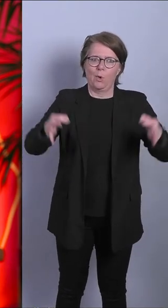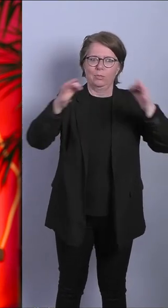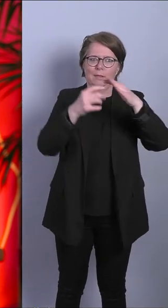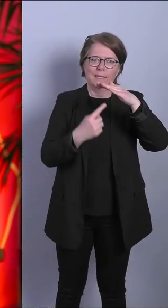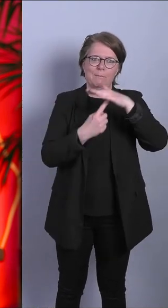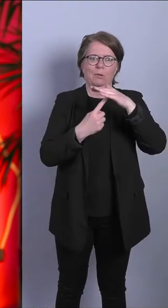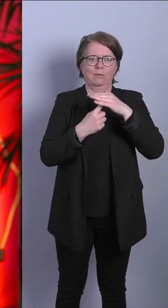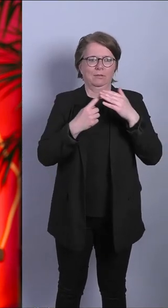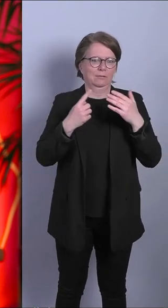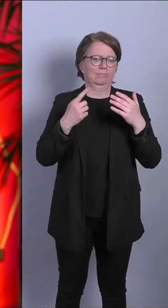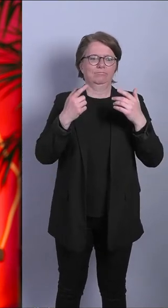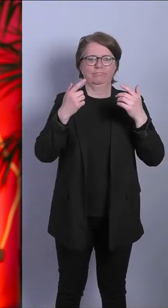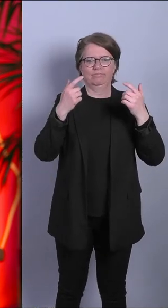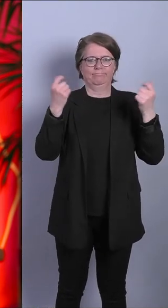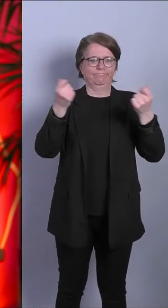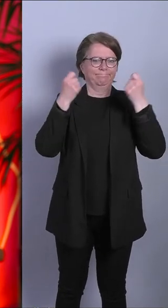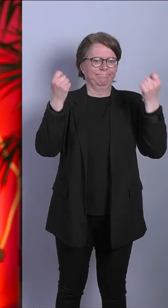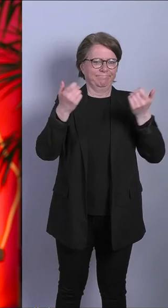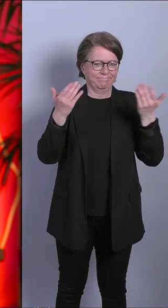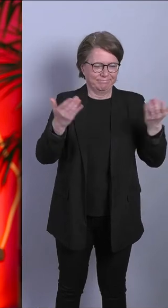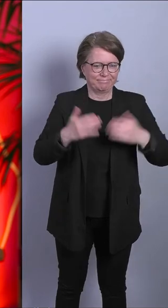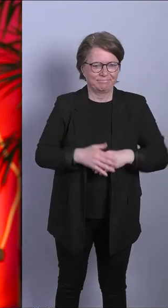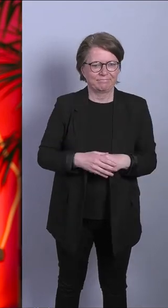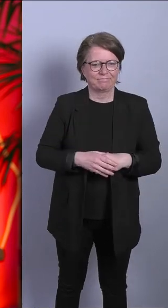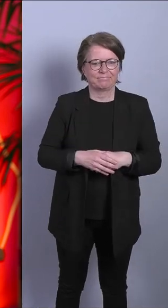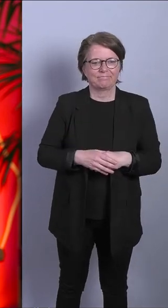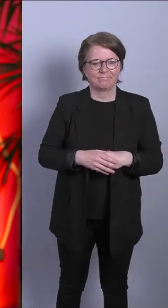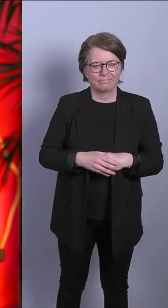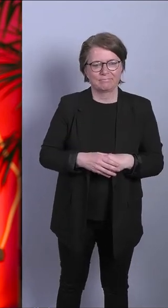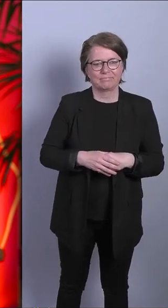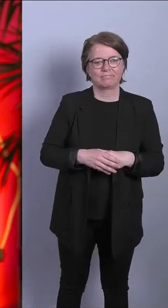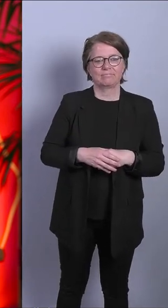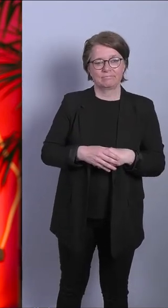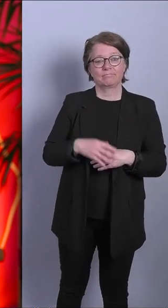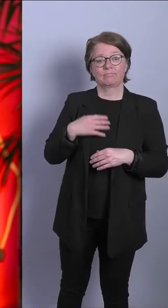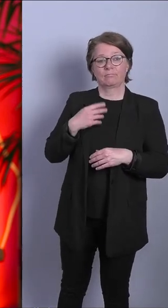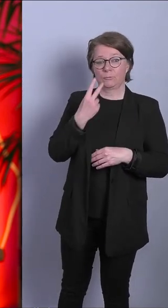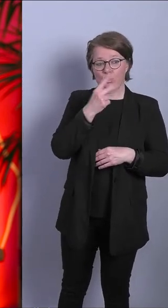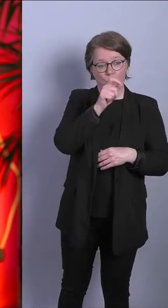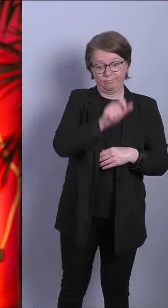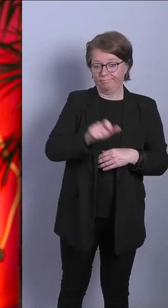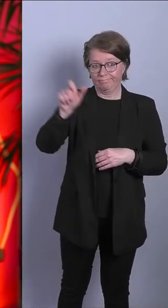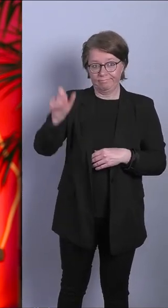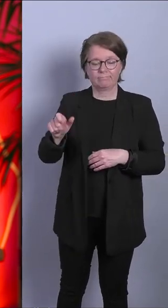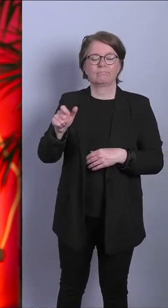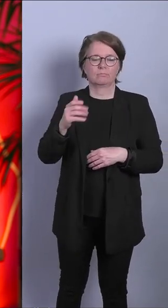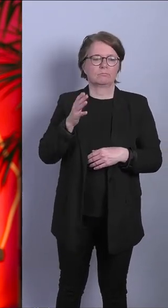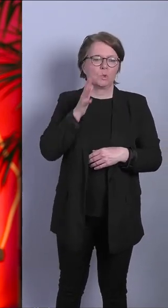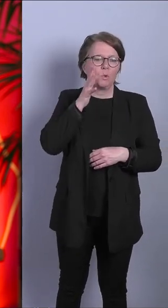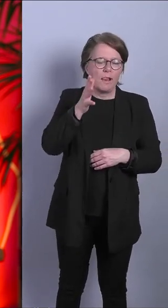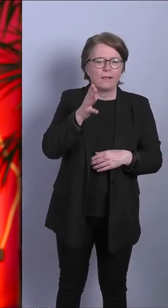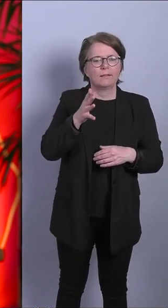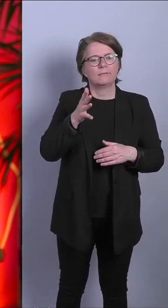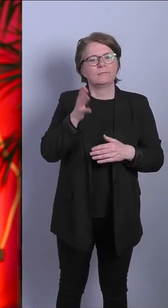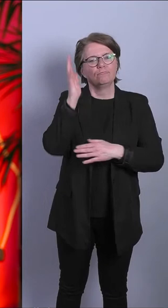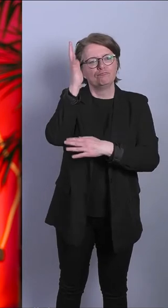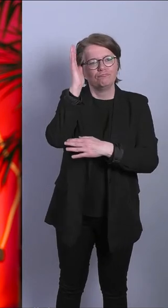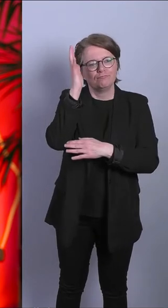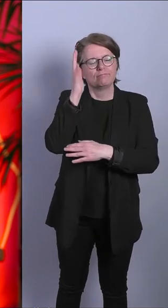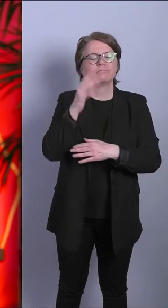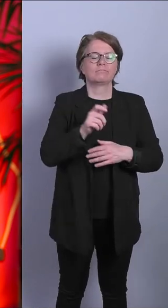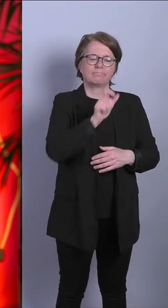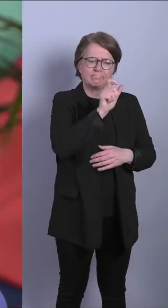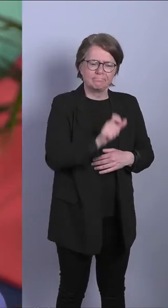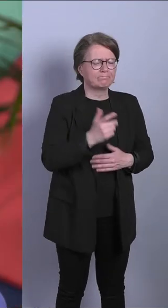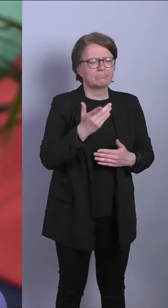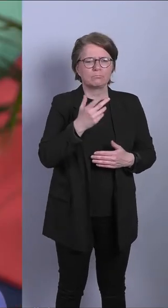start with the greetings. Nancy Faeser has been the Federal Minister of the Interior and Home Affairs since